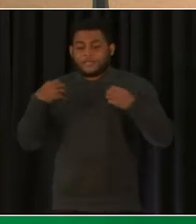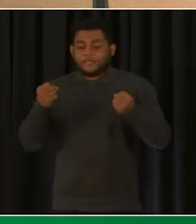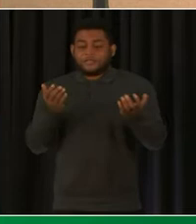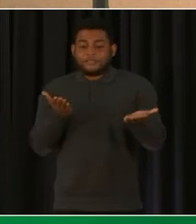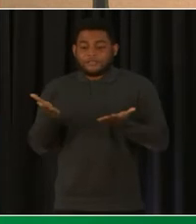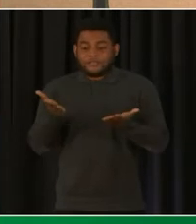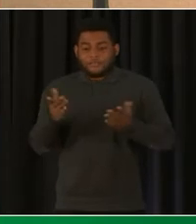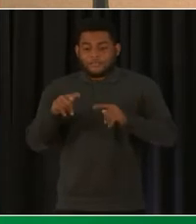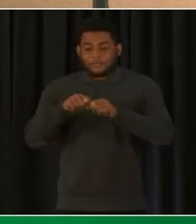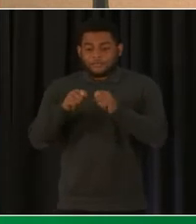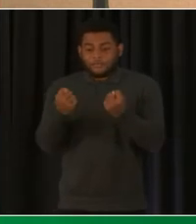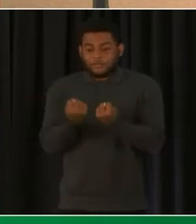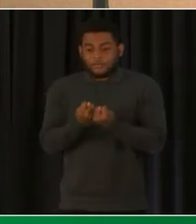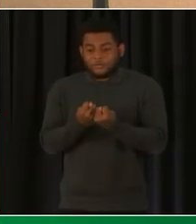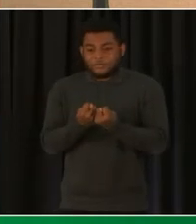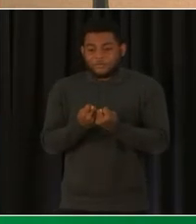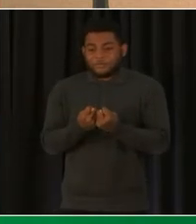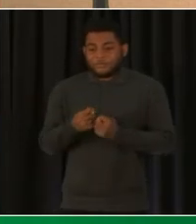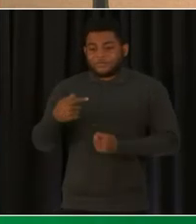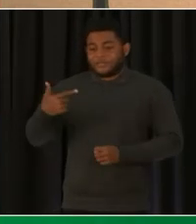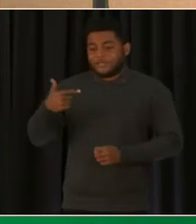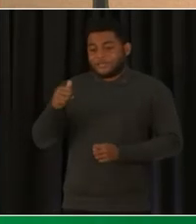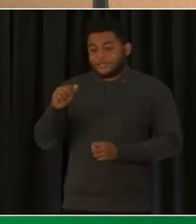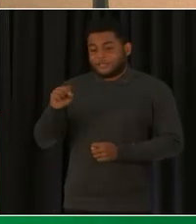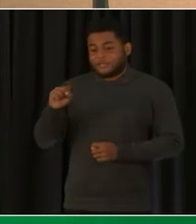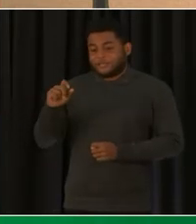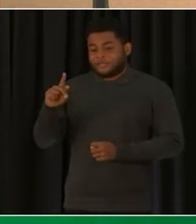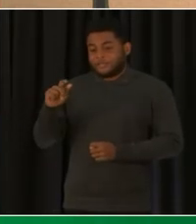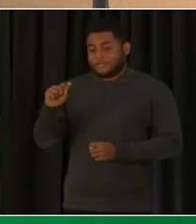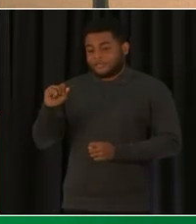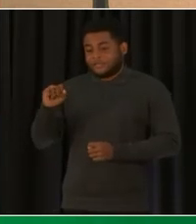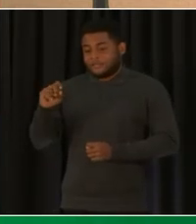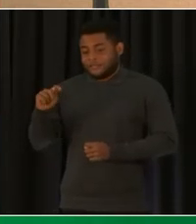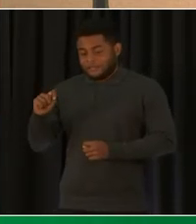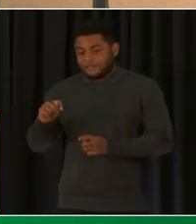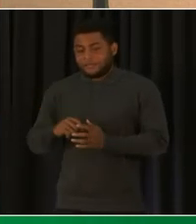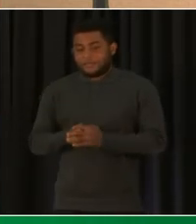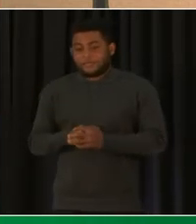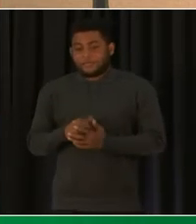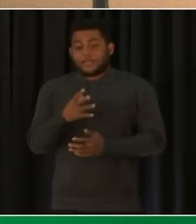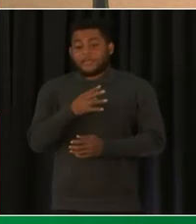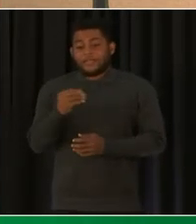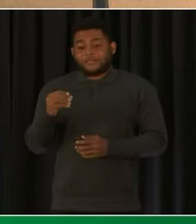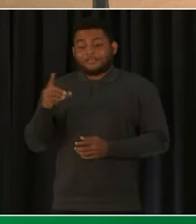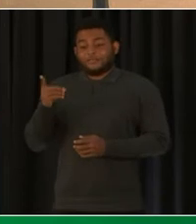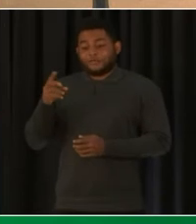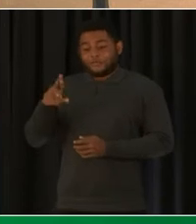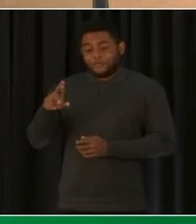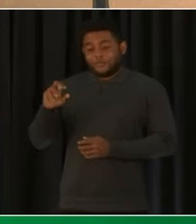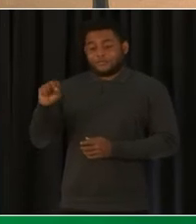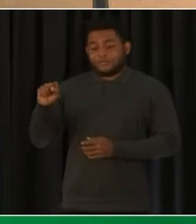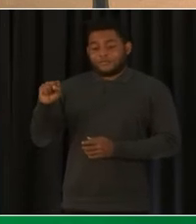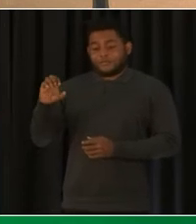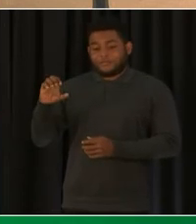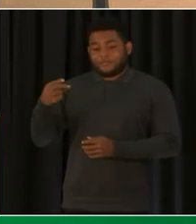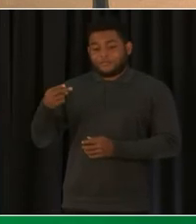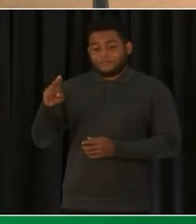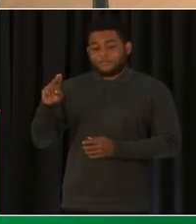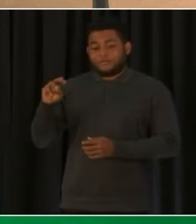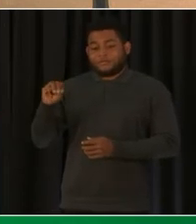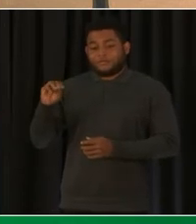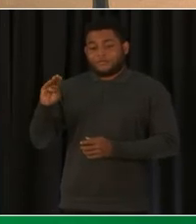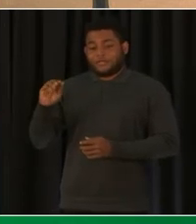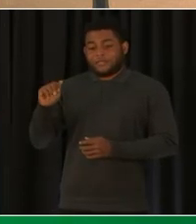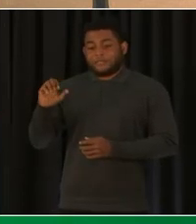Sharon Gaskins, who leads our resource strategy work, and also Dr. Heidi Schumacher, who is in our sister